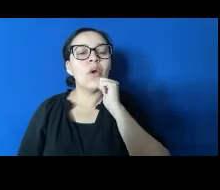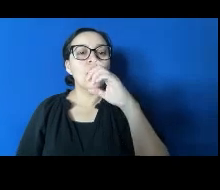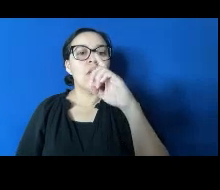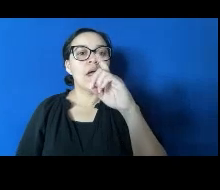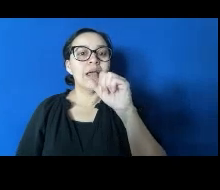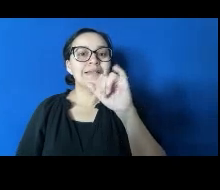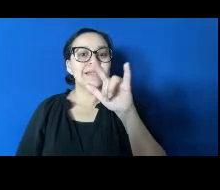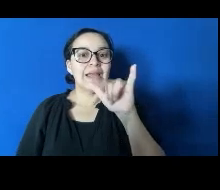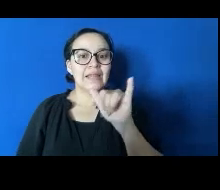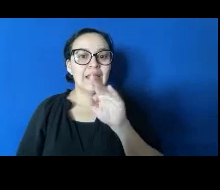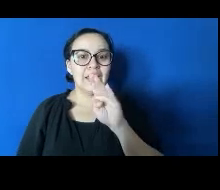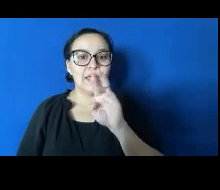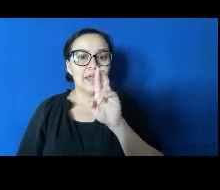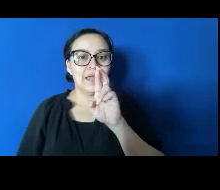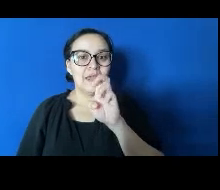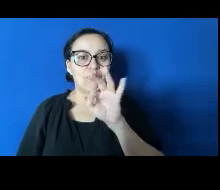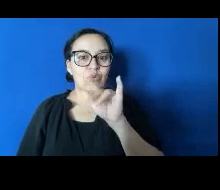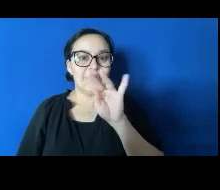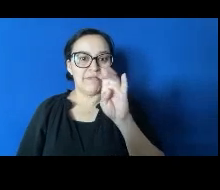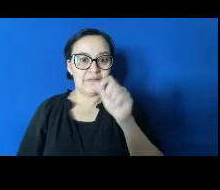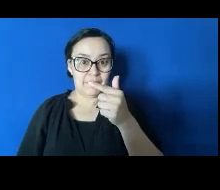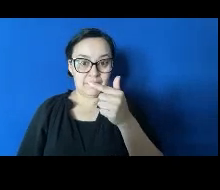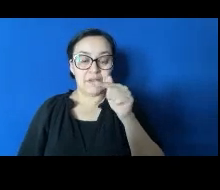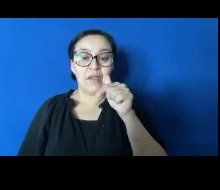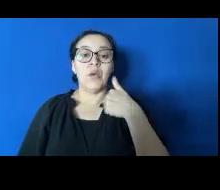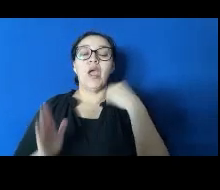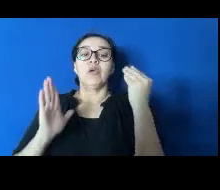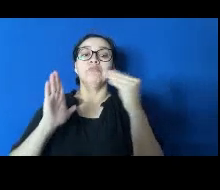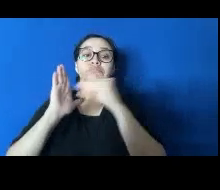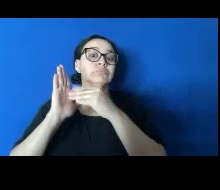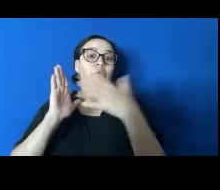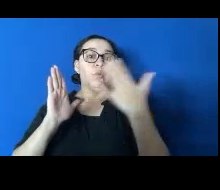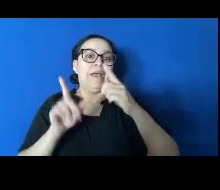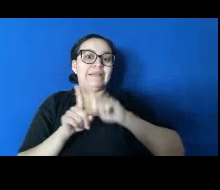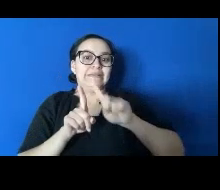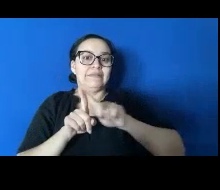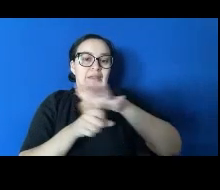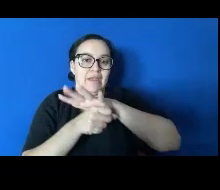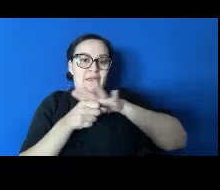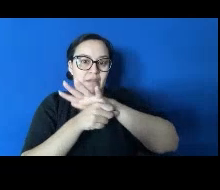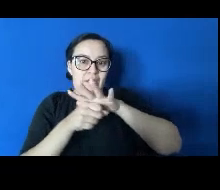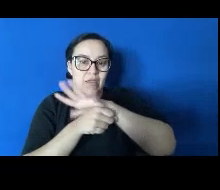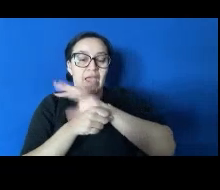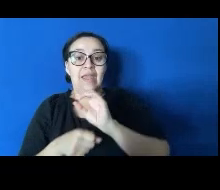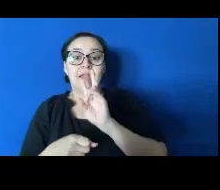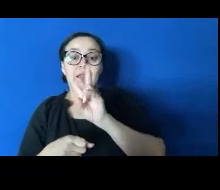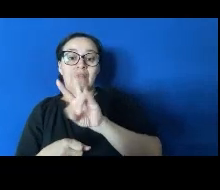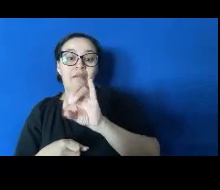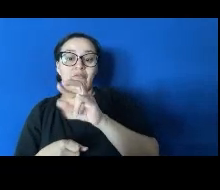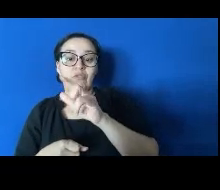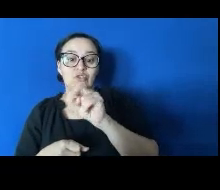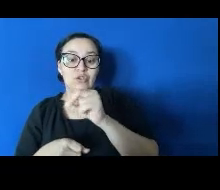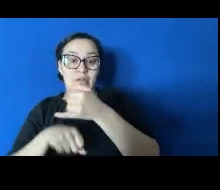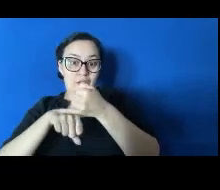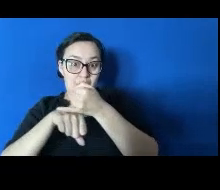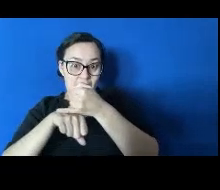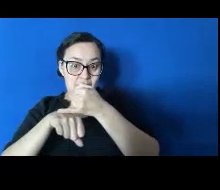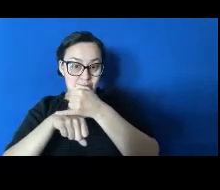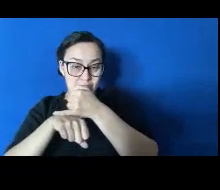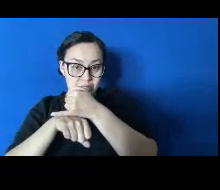see all the hydrological resources affecting the Puerto Rico region and the Virgin Islands. And you can